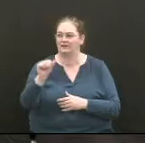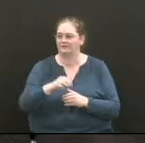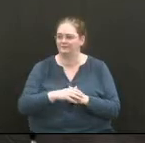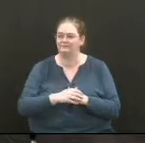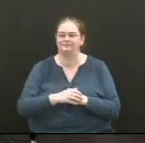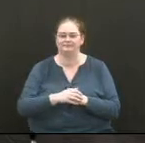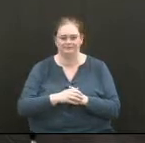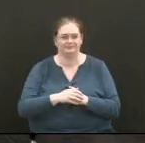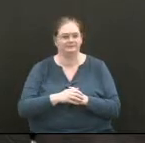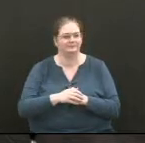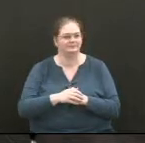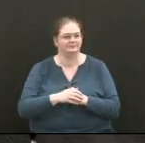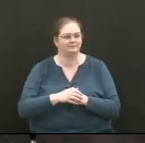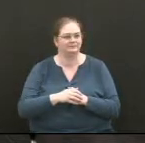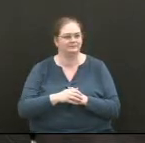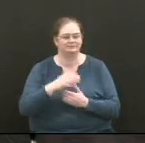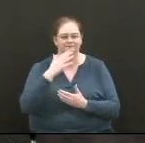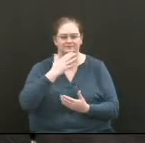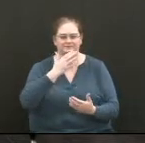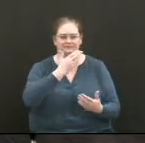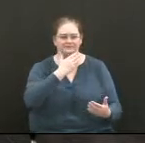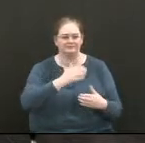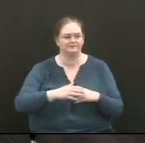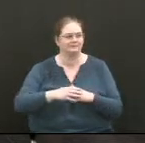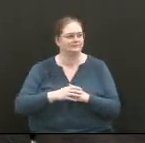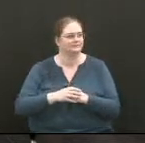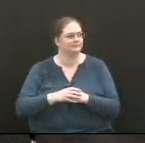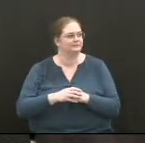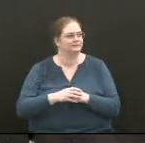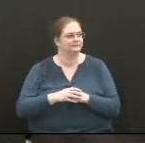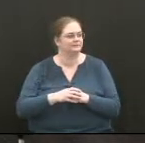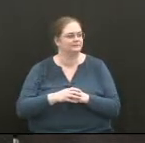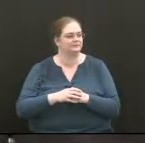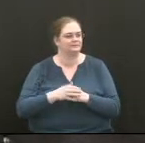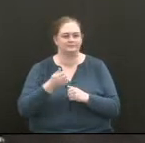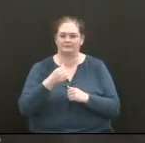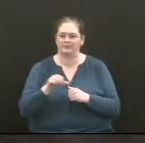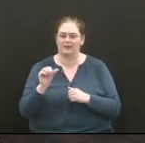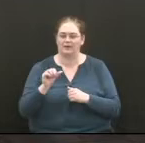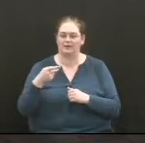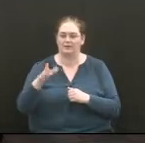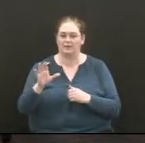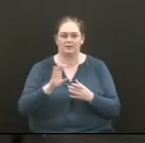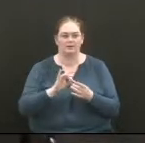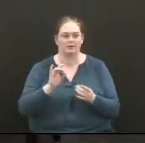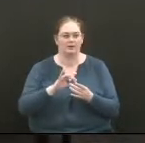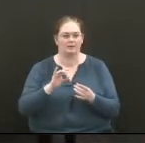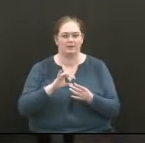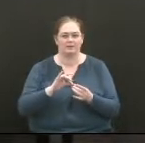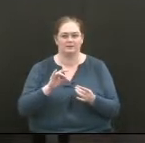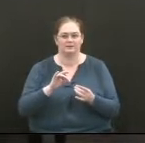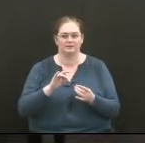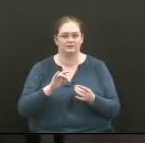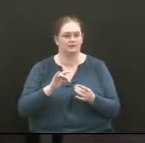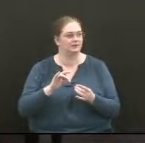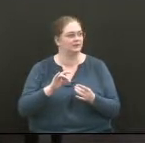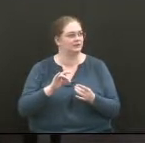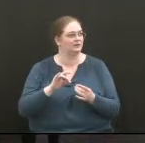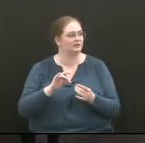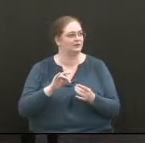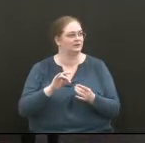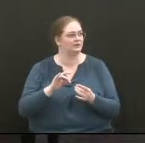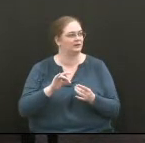Got everybody? Okay, thank you. Are there any public comments from the public? Are